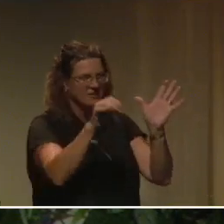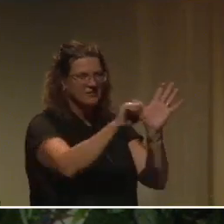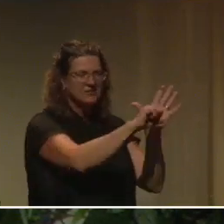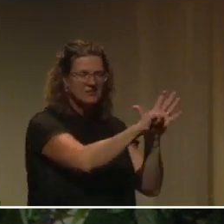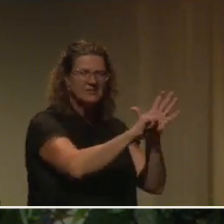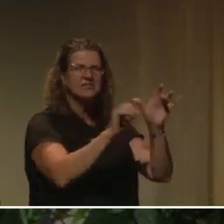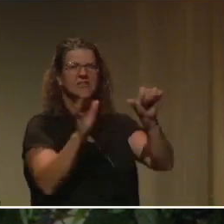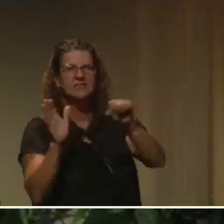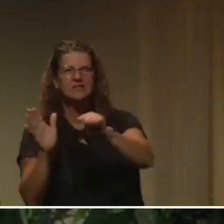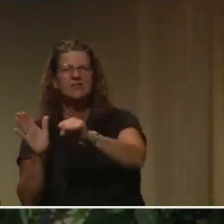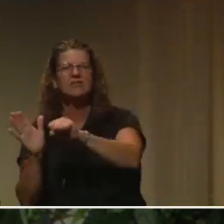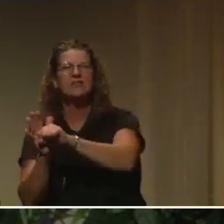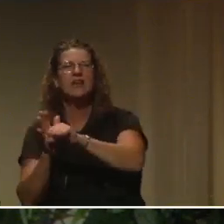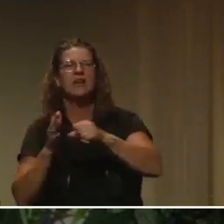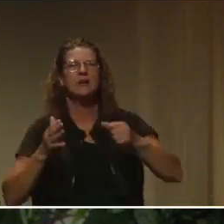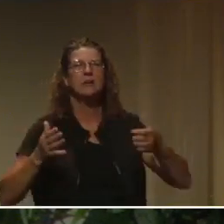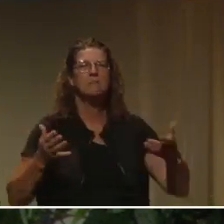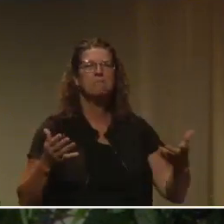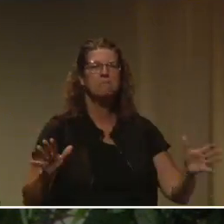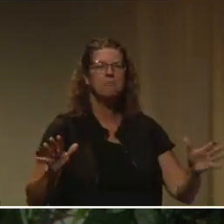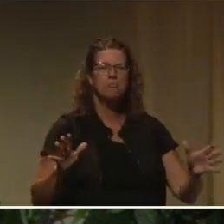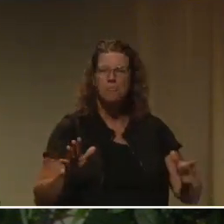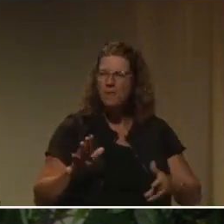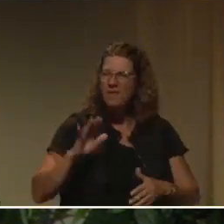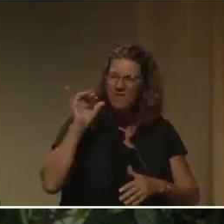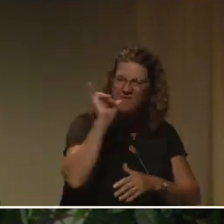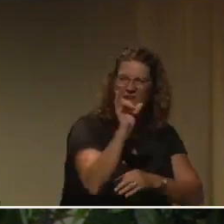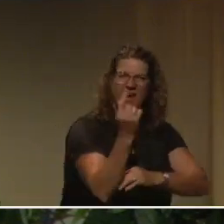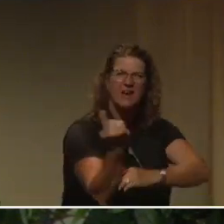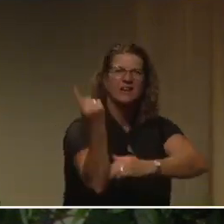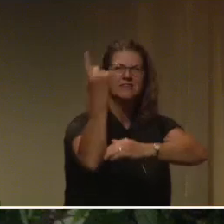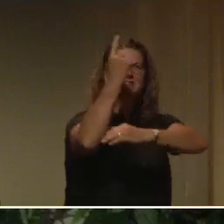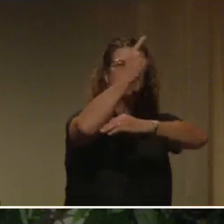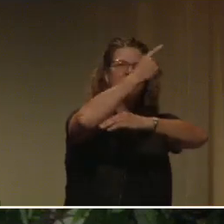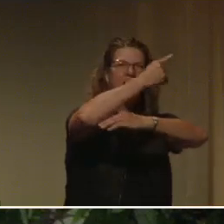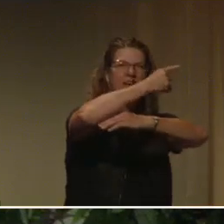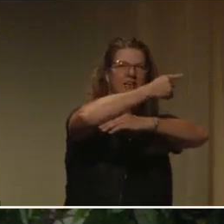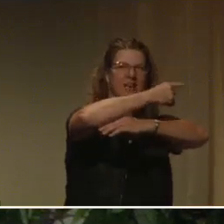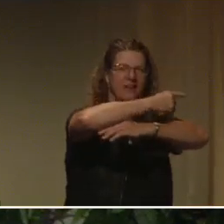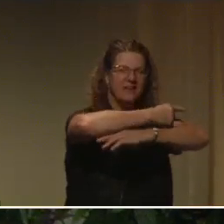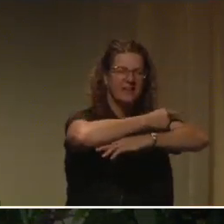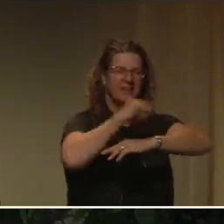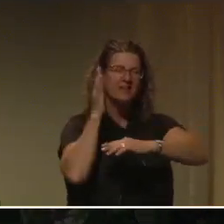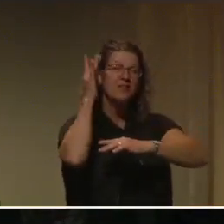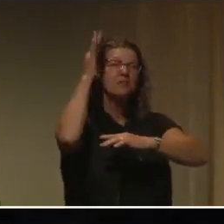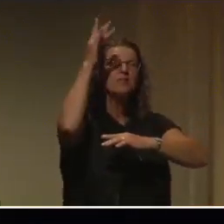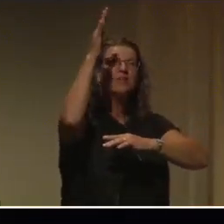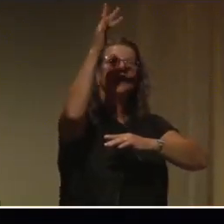That day we